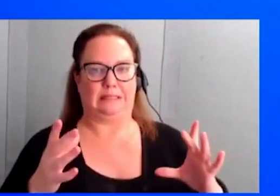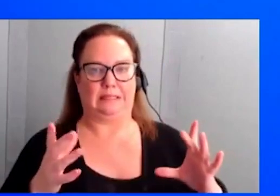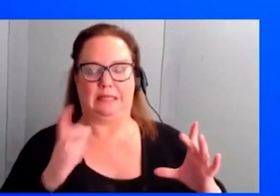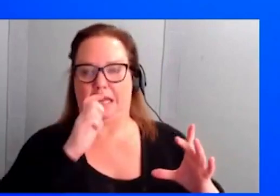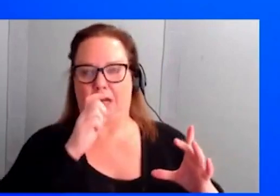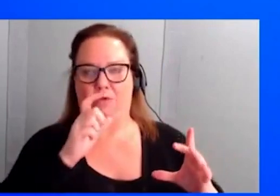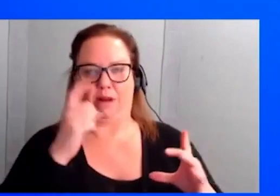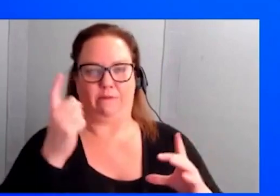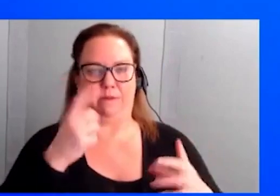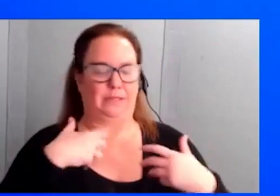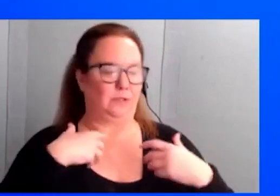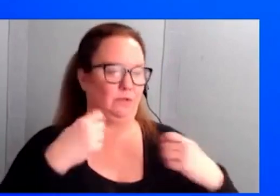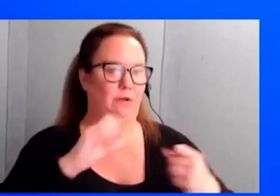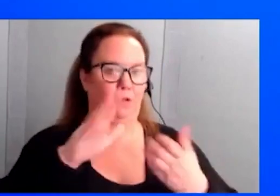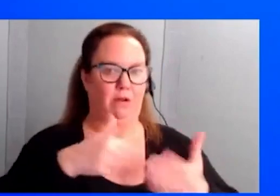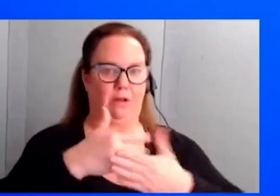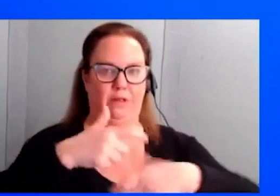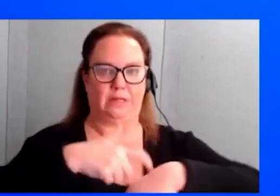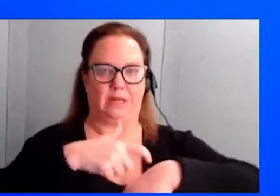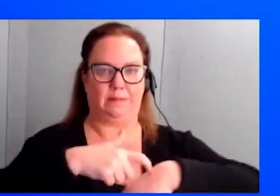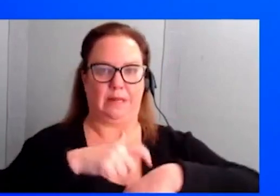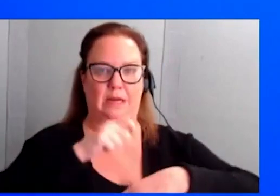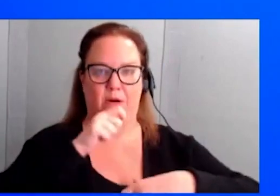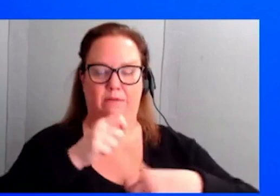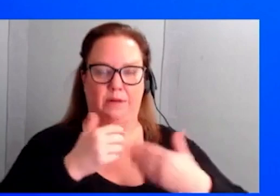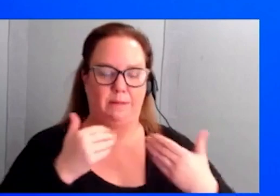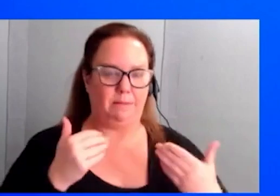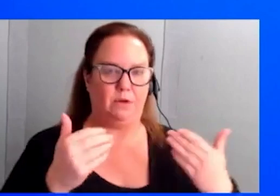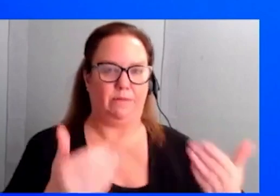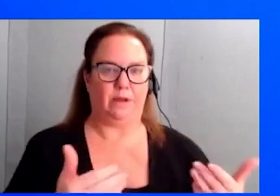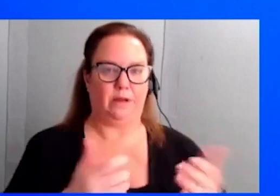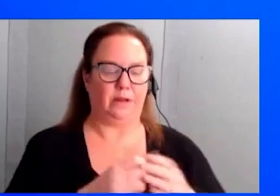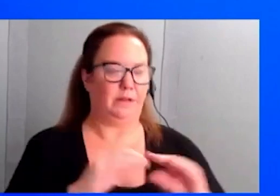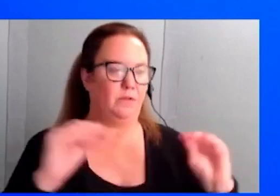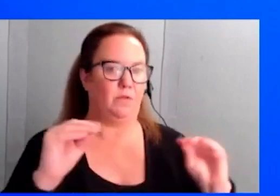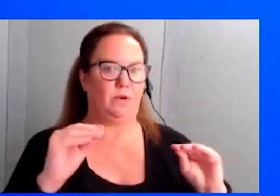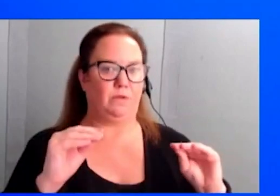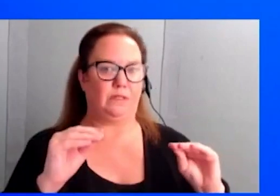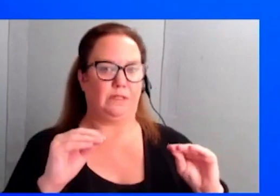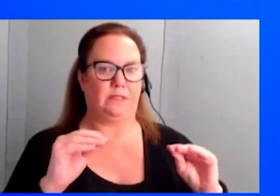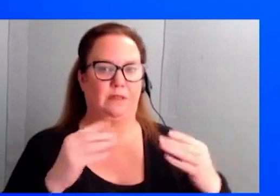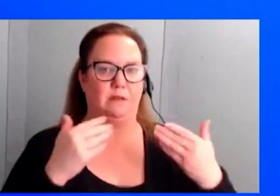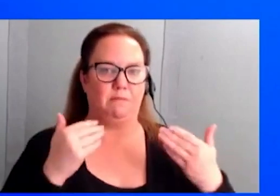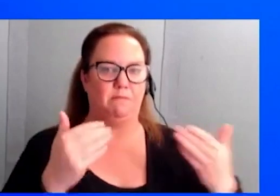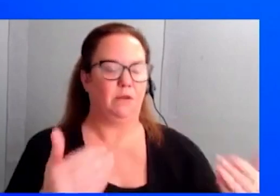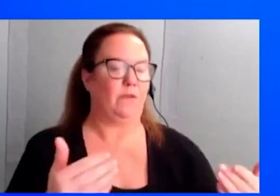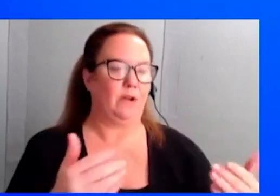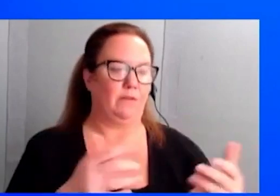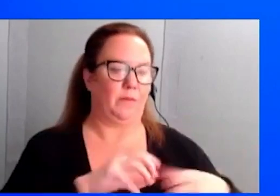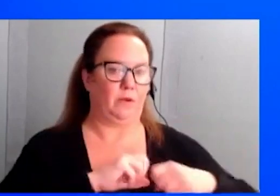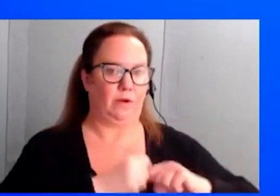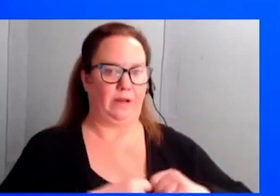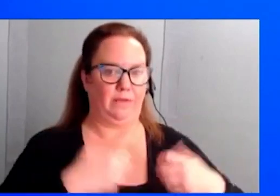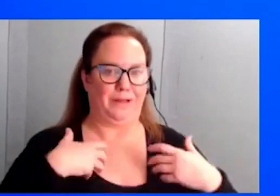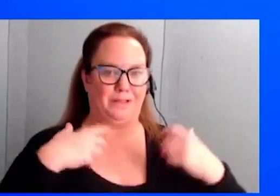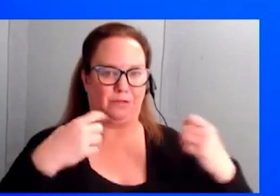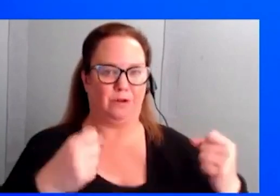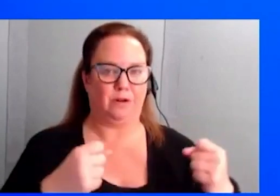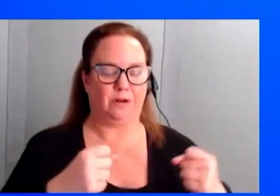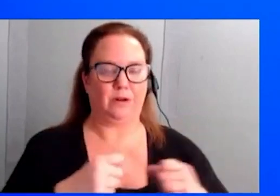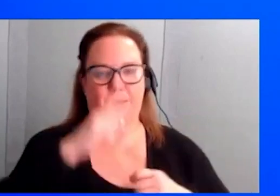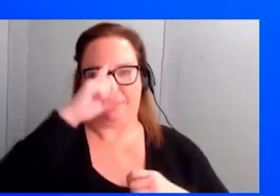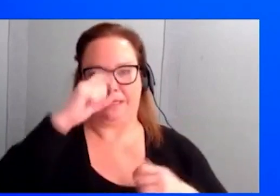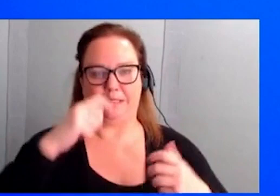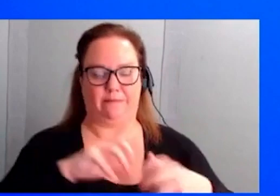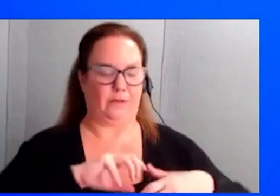be strong. I don't have to just move on from this. And nobody wants to necessarily move on from their grief, but they want to get stronger because of it.